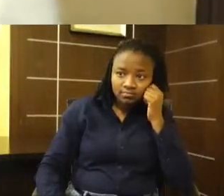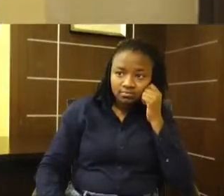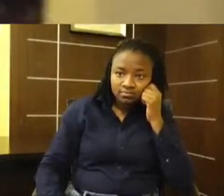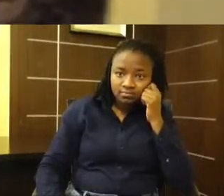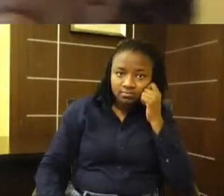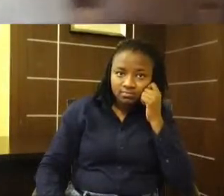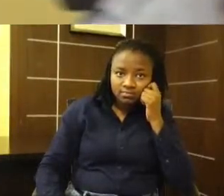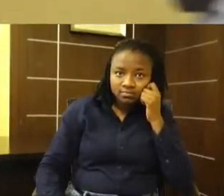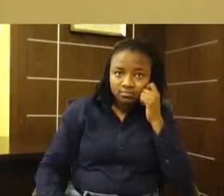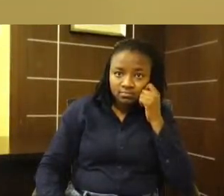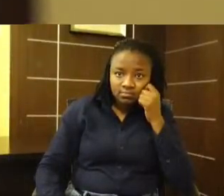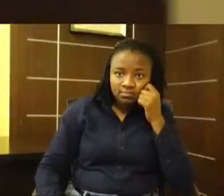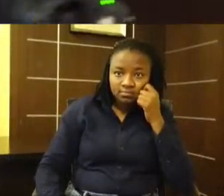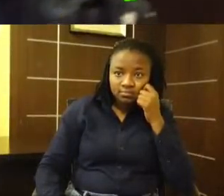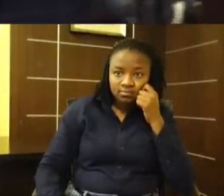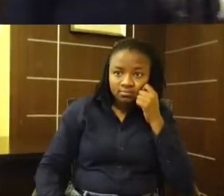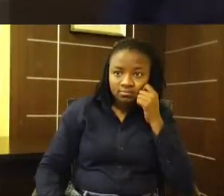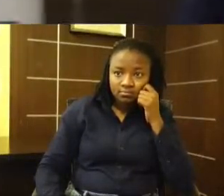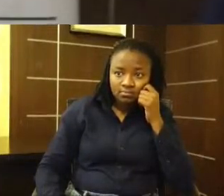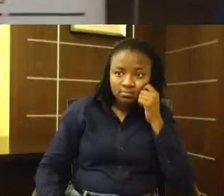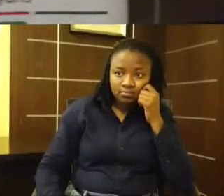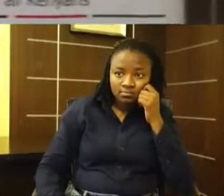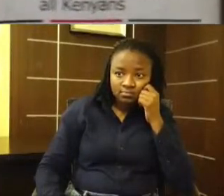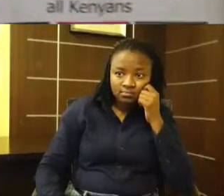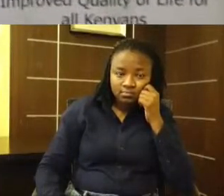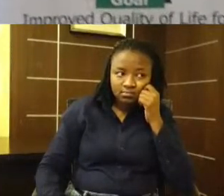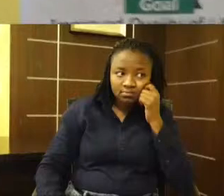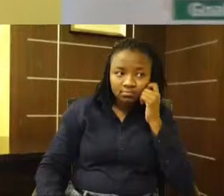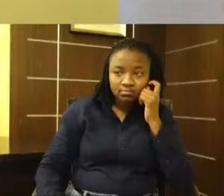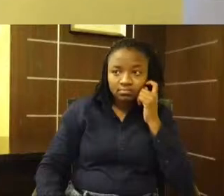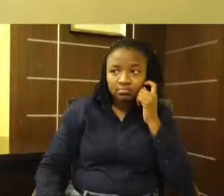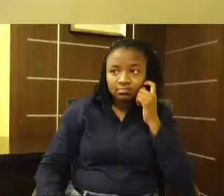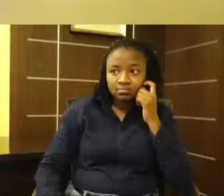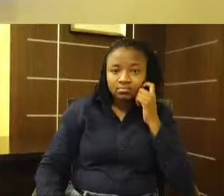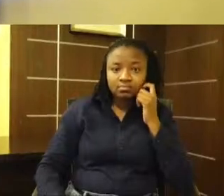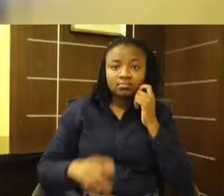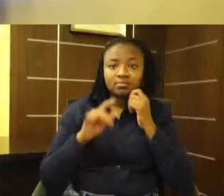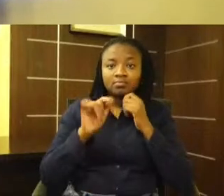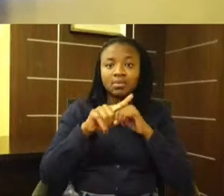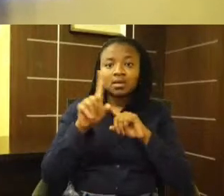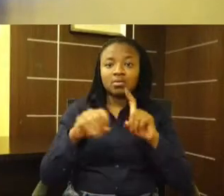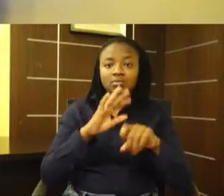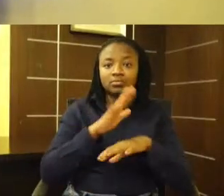Respond to that. Actually, the question was asked online